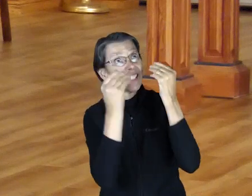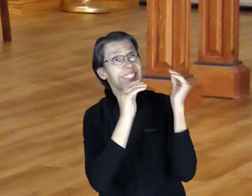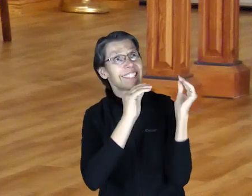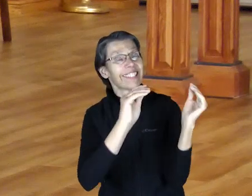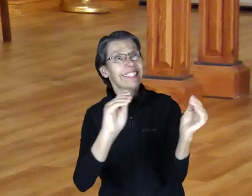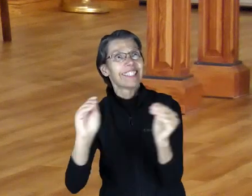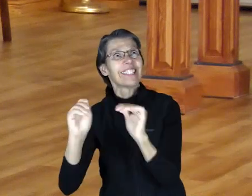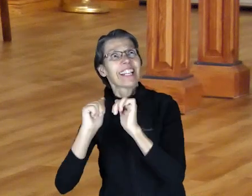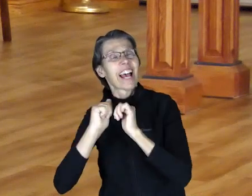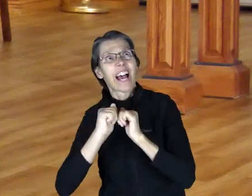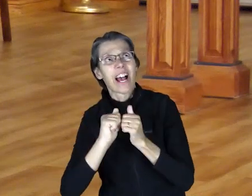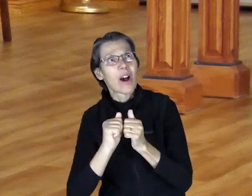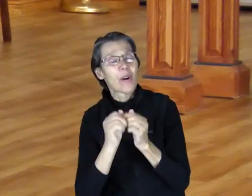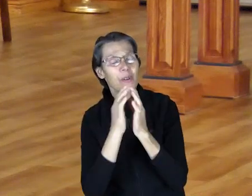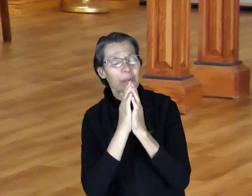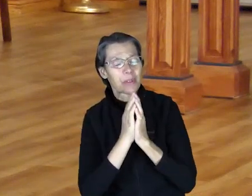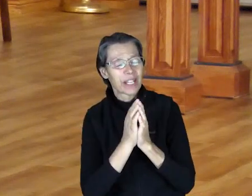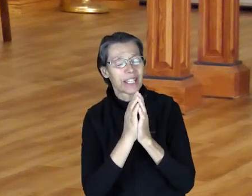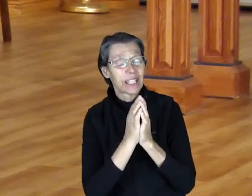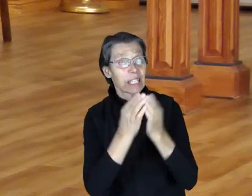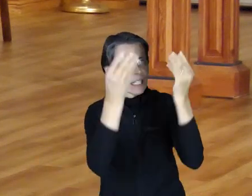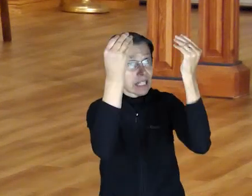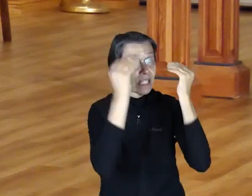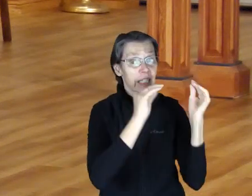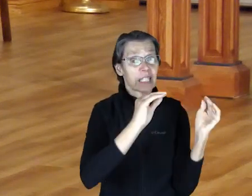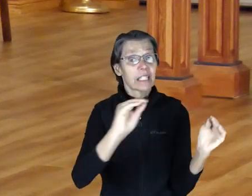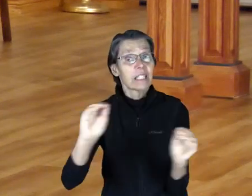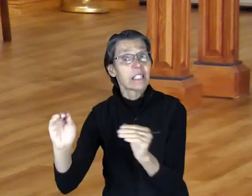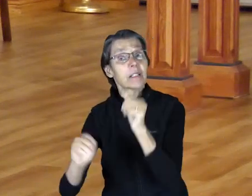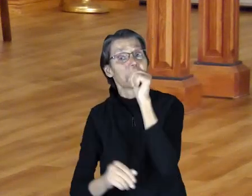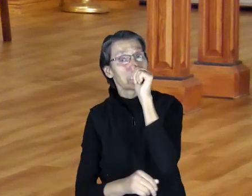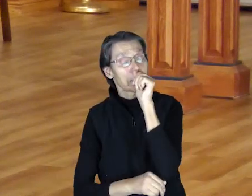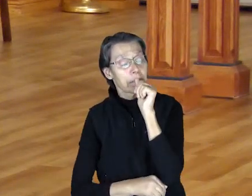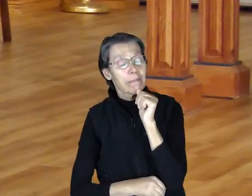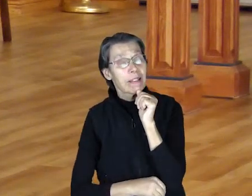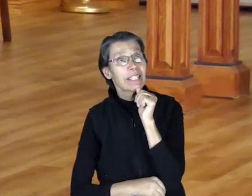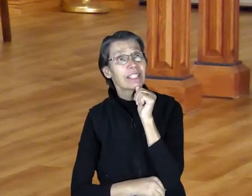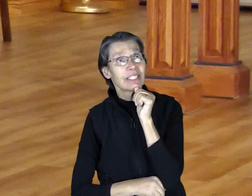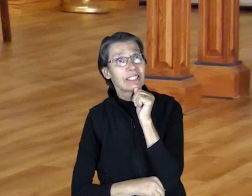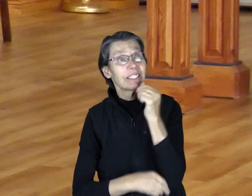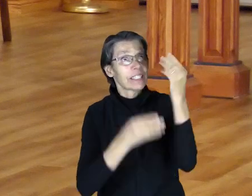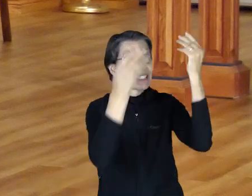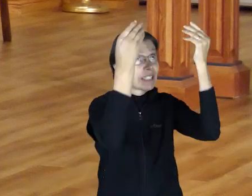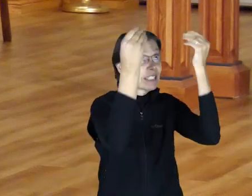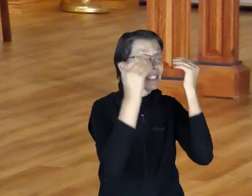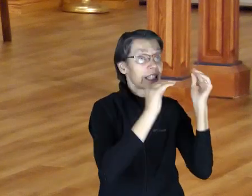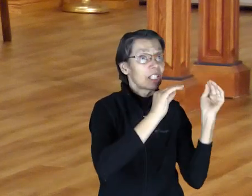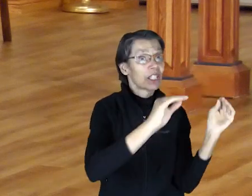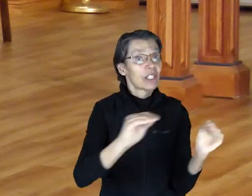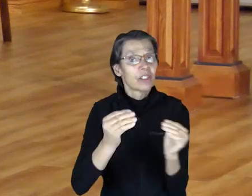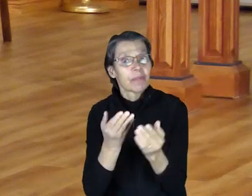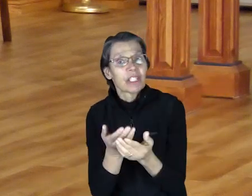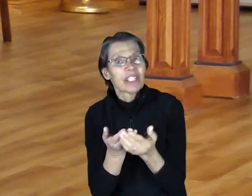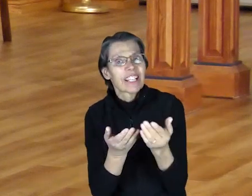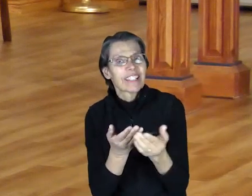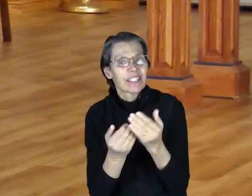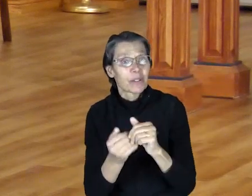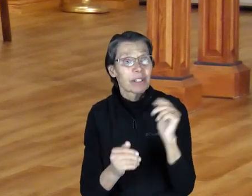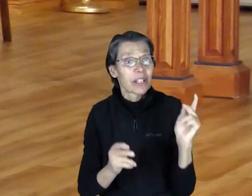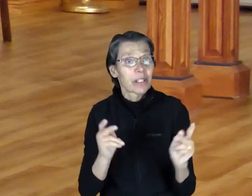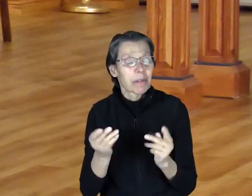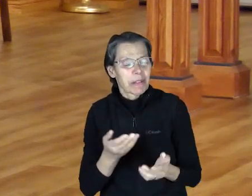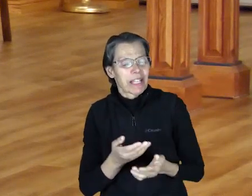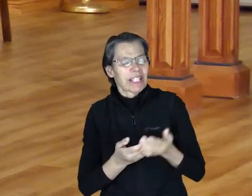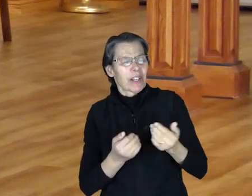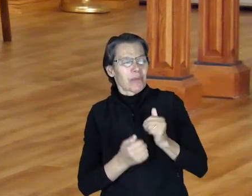Teach us how to pray. Teach us patience. Teach us gentleness towards others and